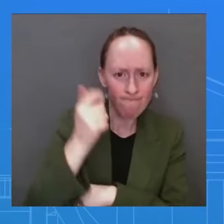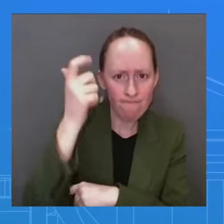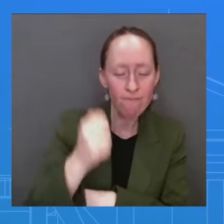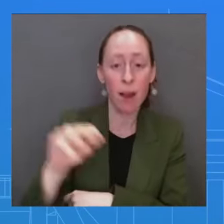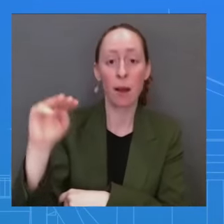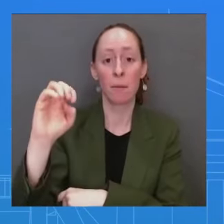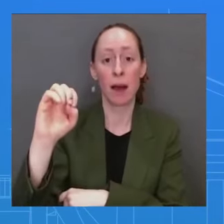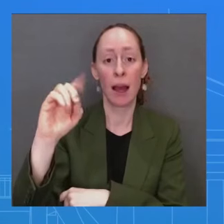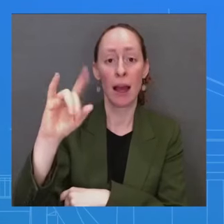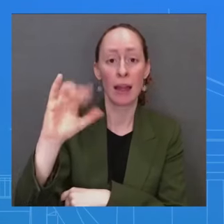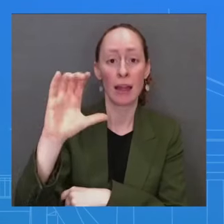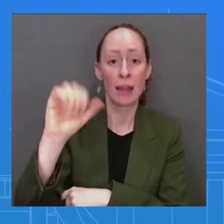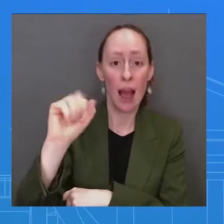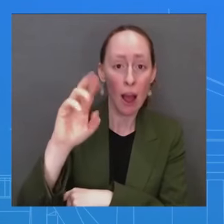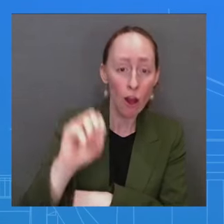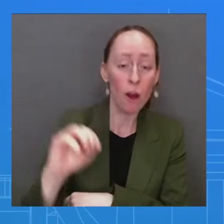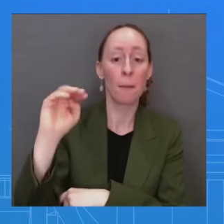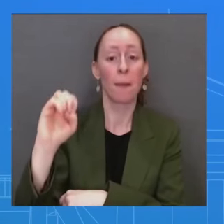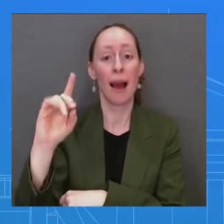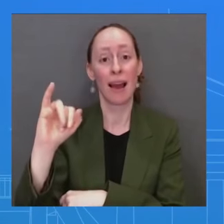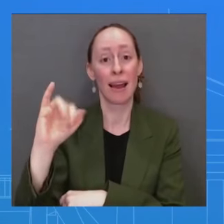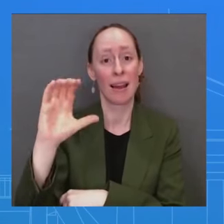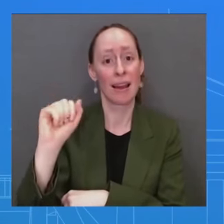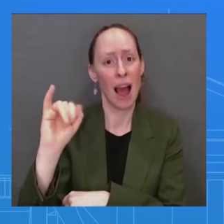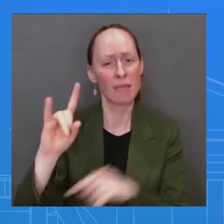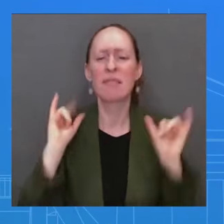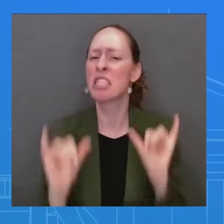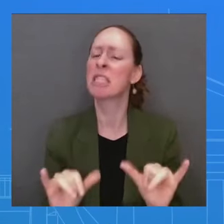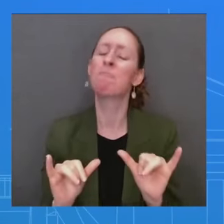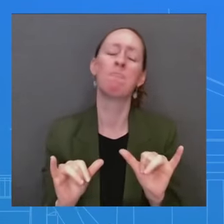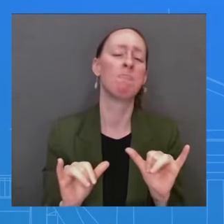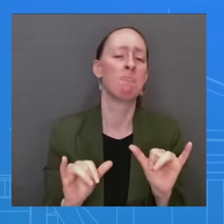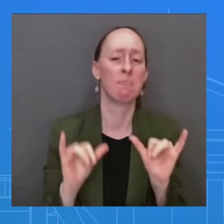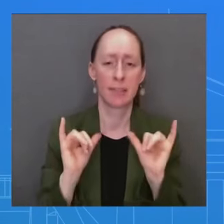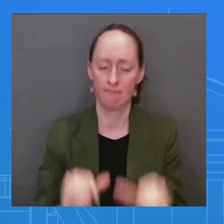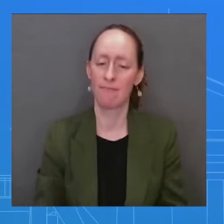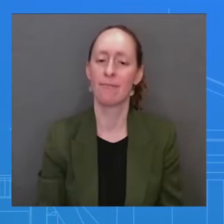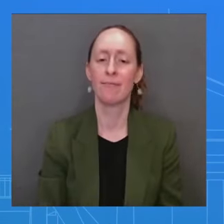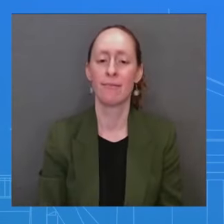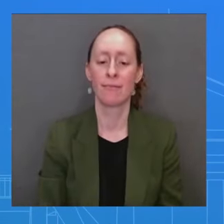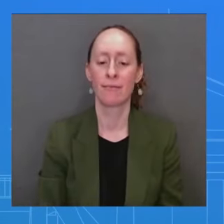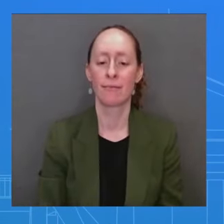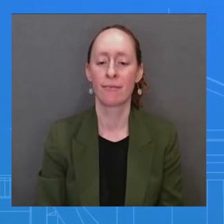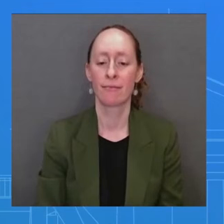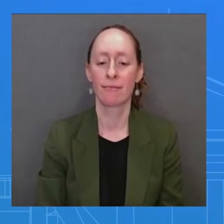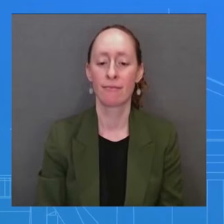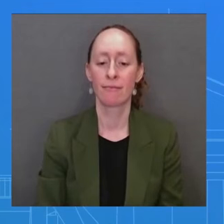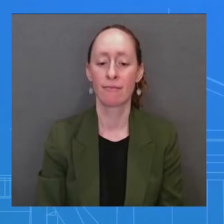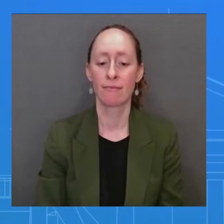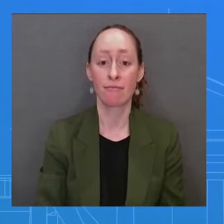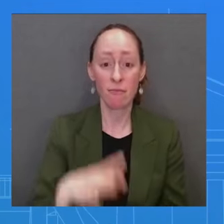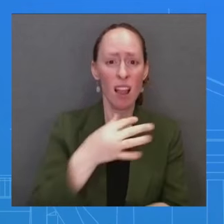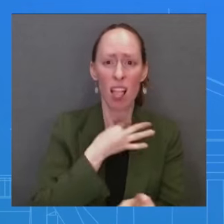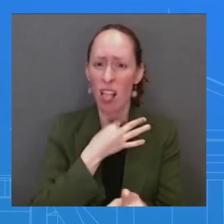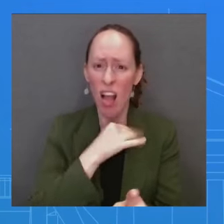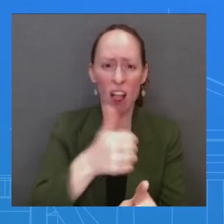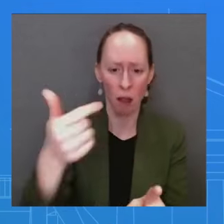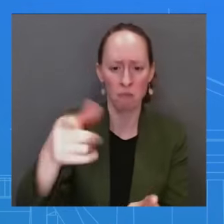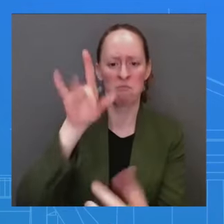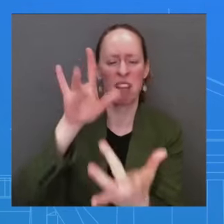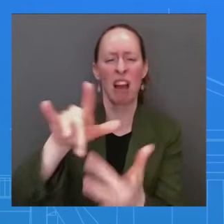been certainly doing. And so anything further on that, I would certainly refer you to the Social Security Administration.